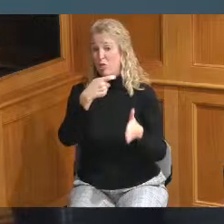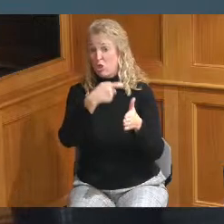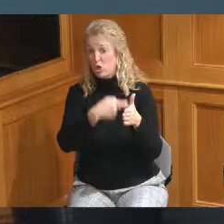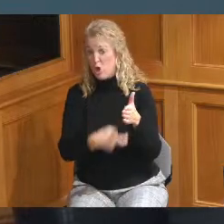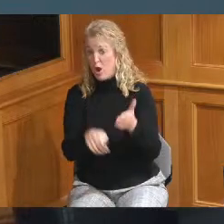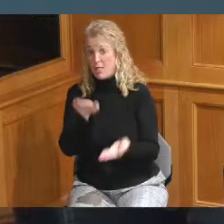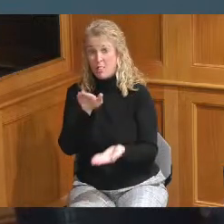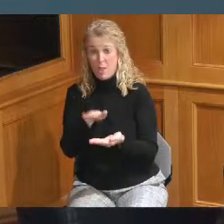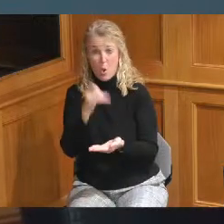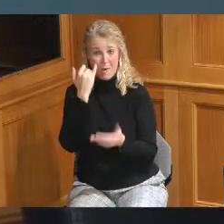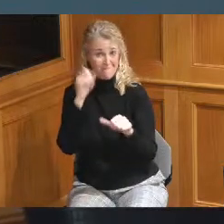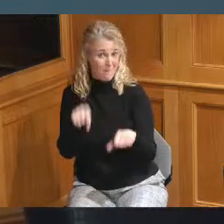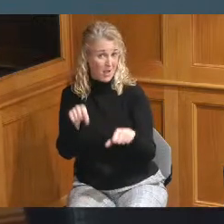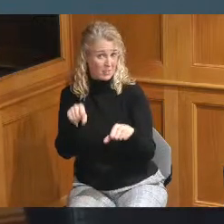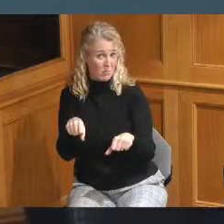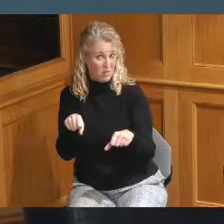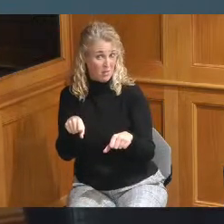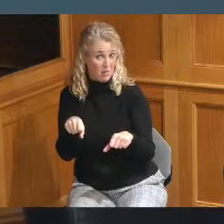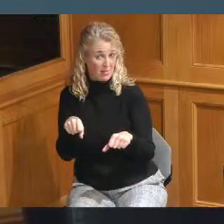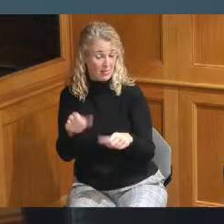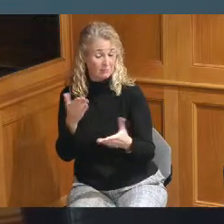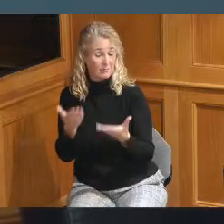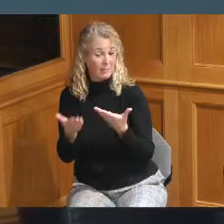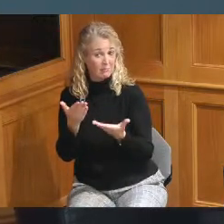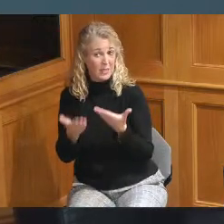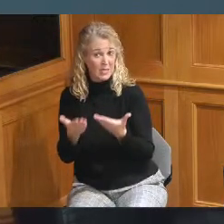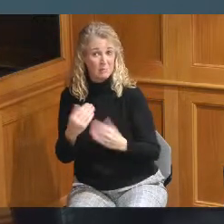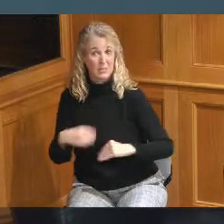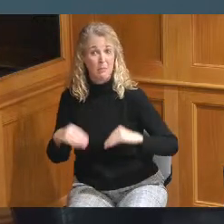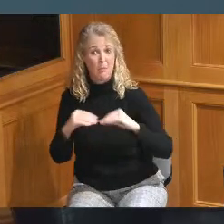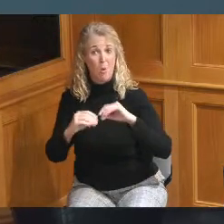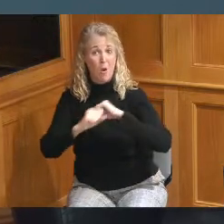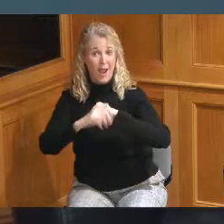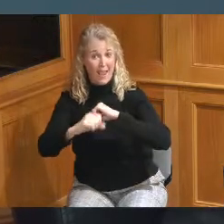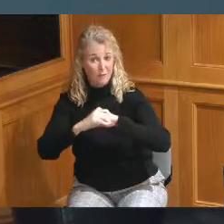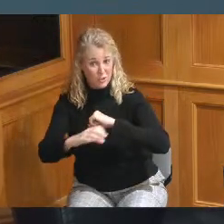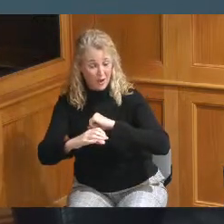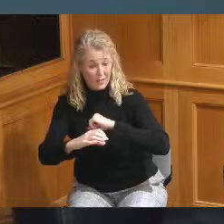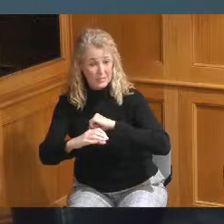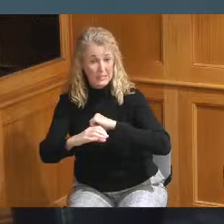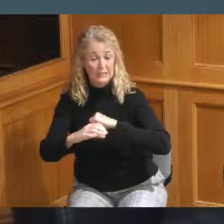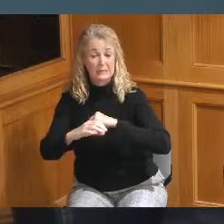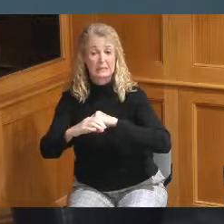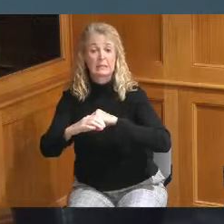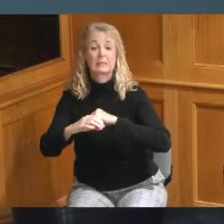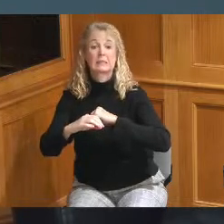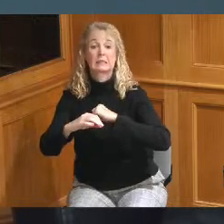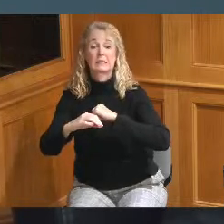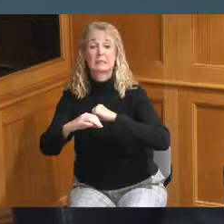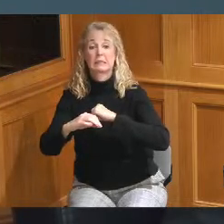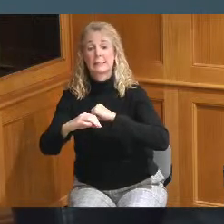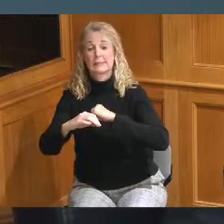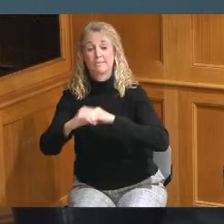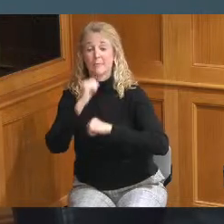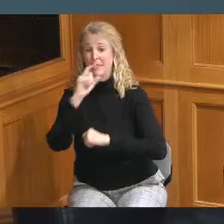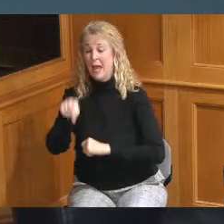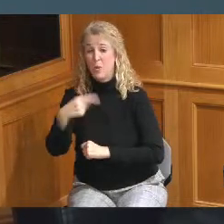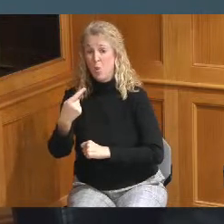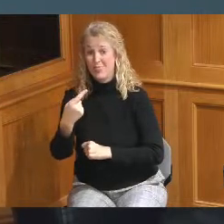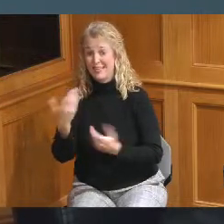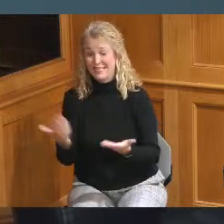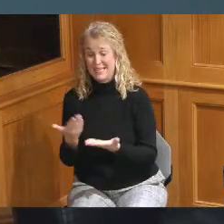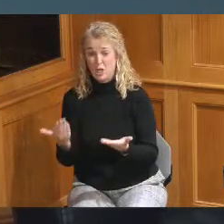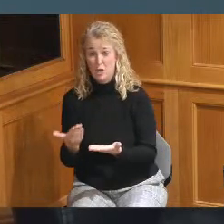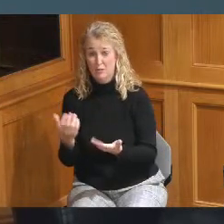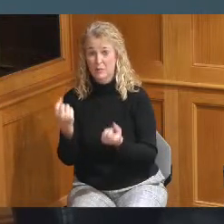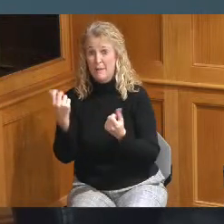can, of the land and do more advertising inside and outside of Ohio. There are lots